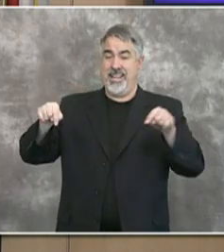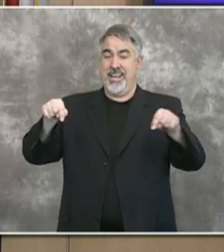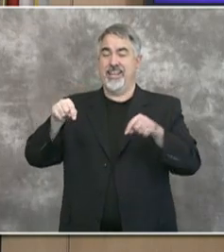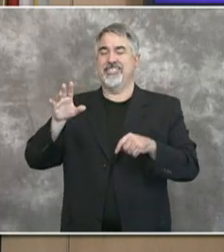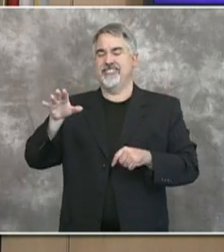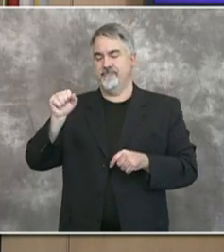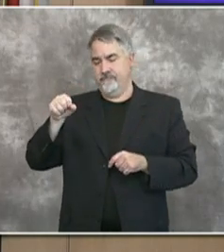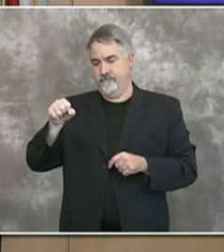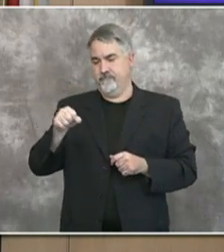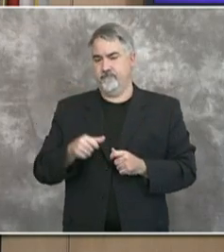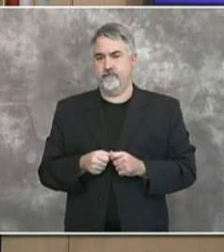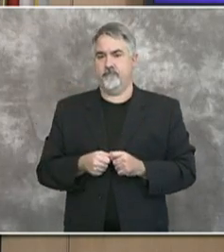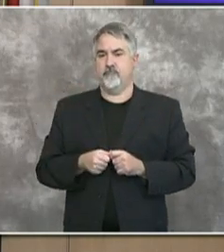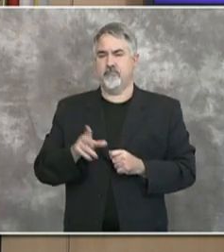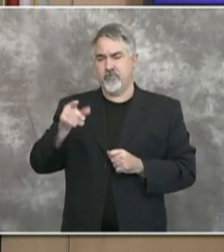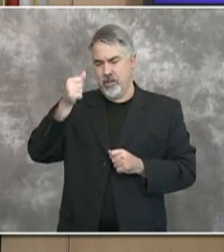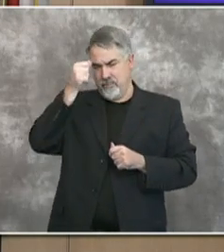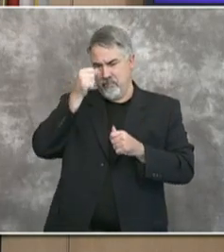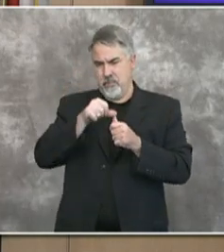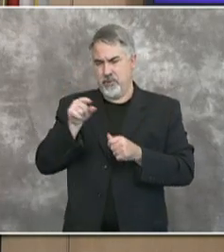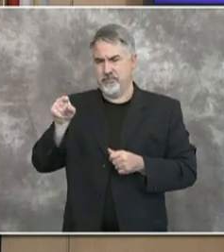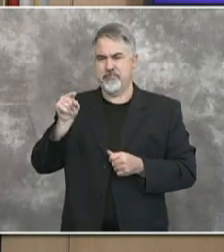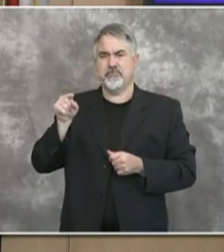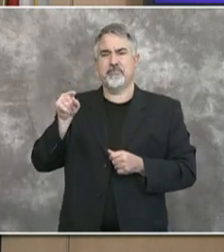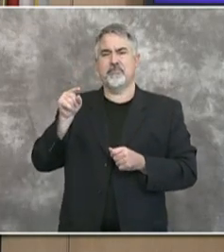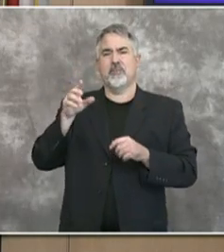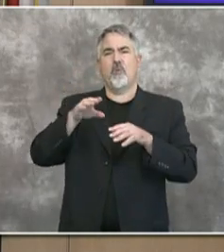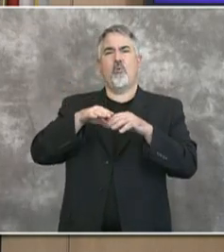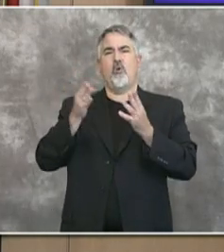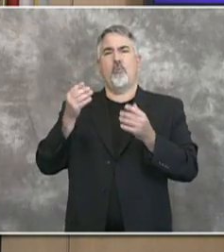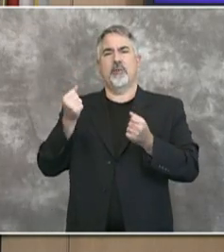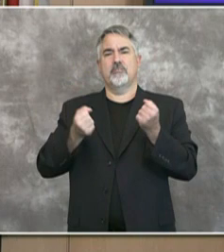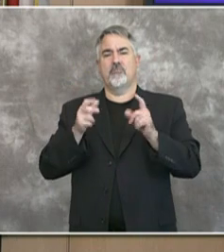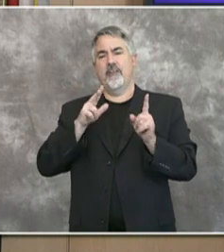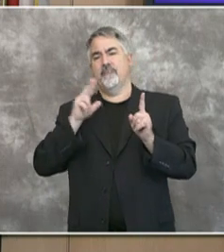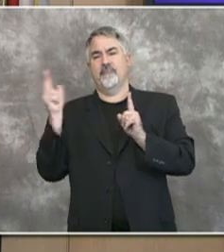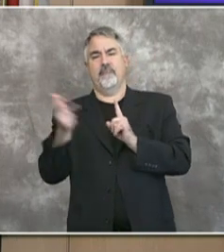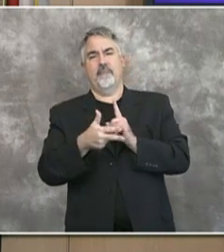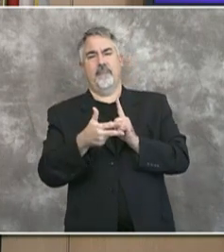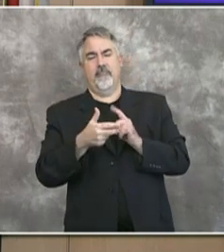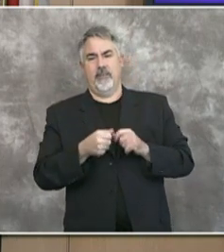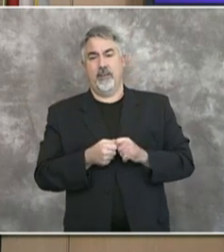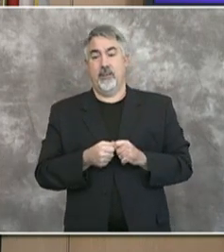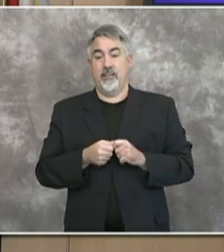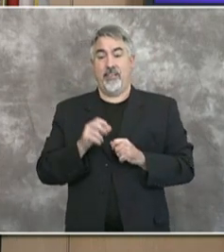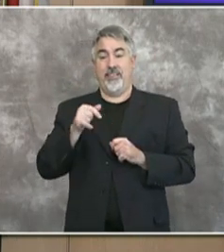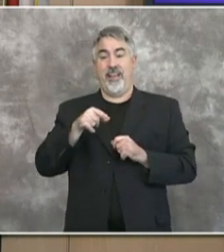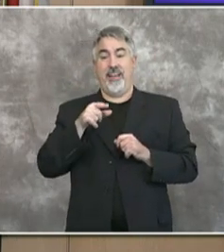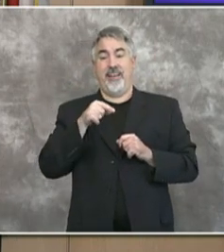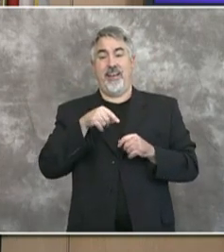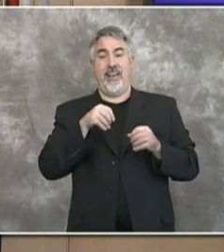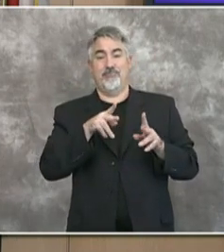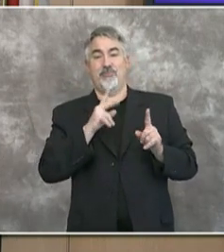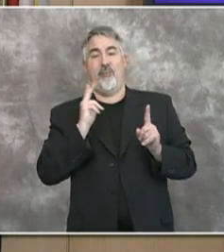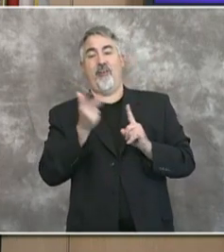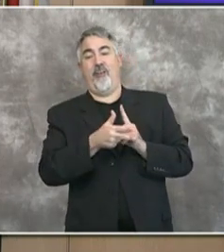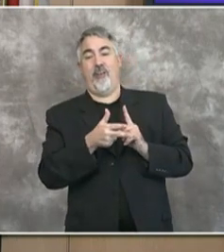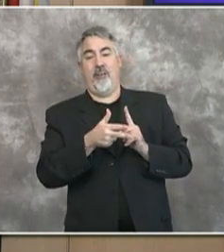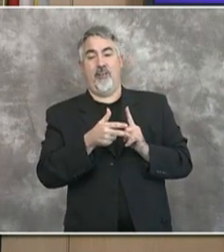when they opened their drive-through opportunity in